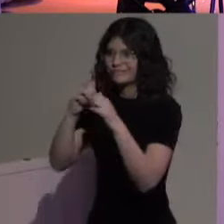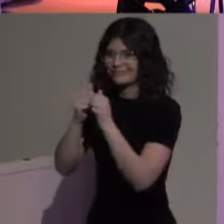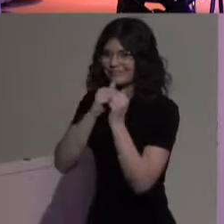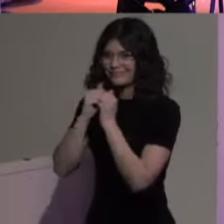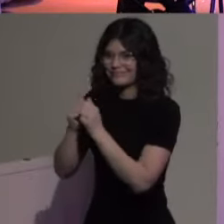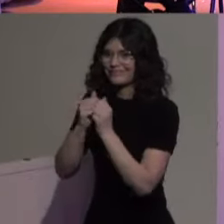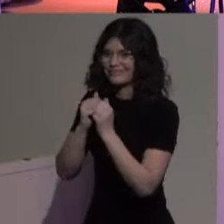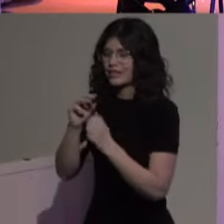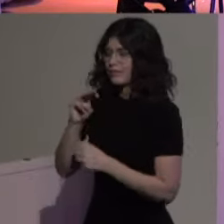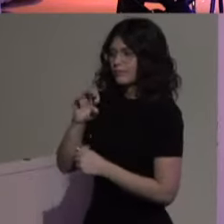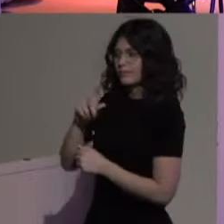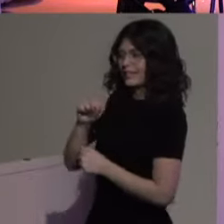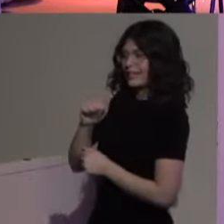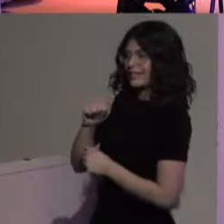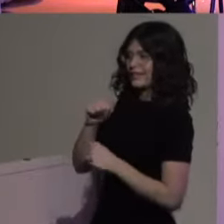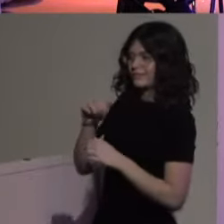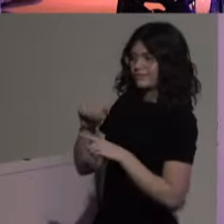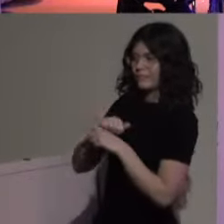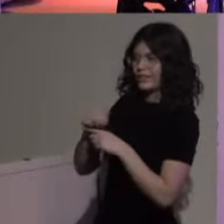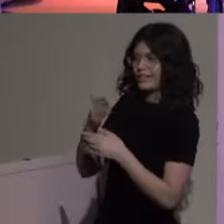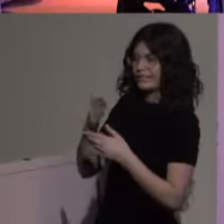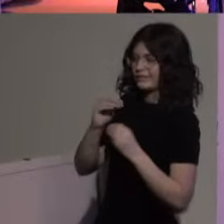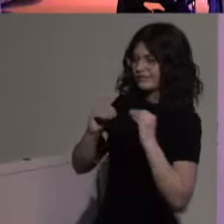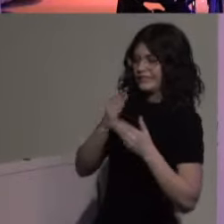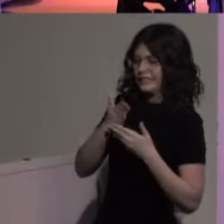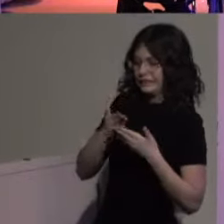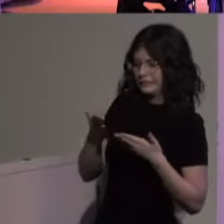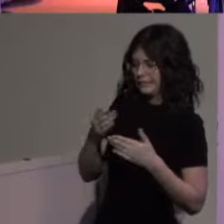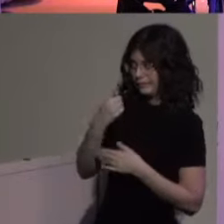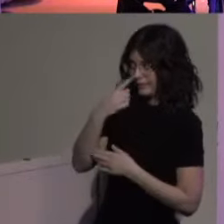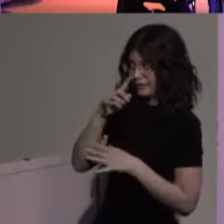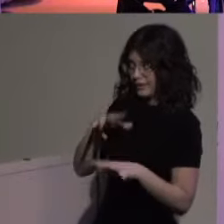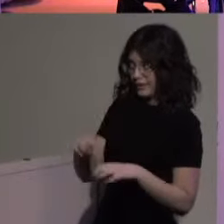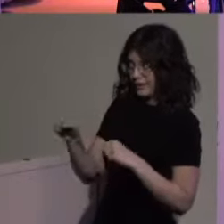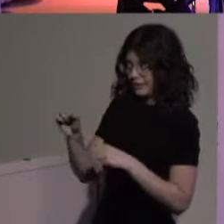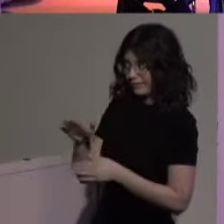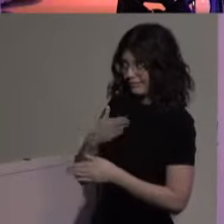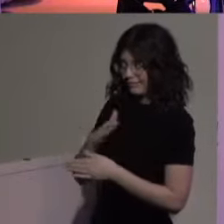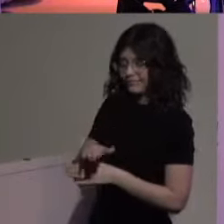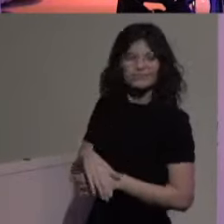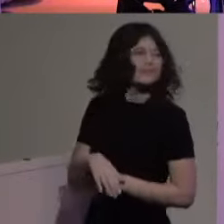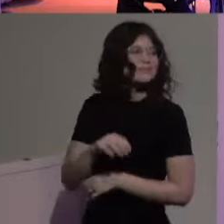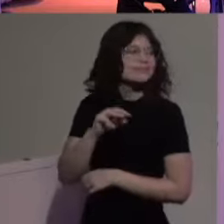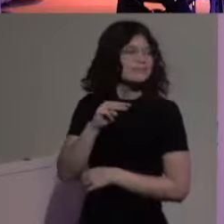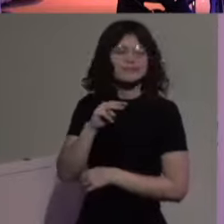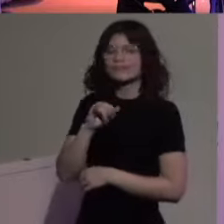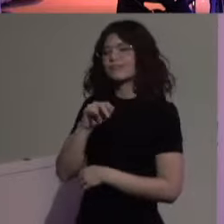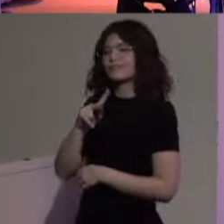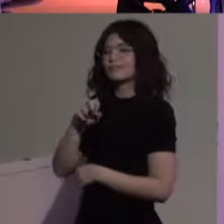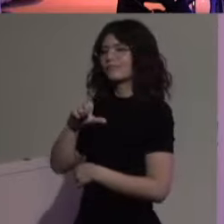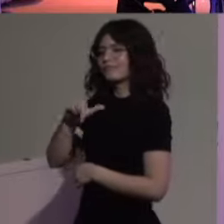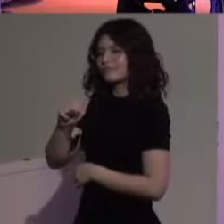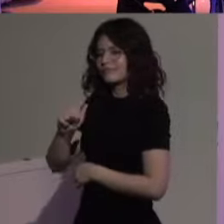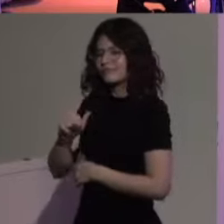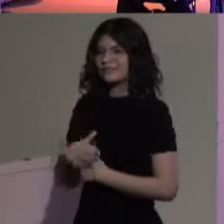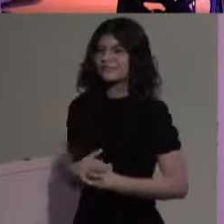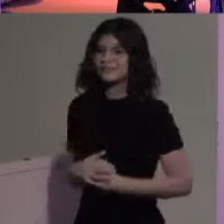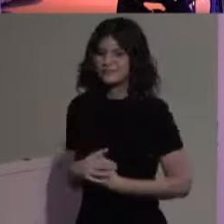going wrong right now. Do you mind taking over teaching the song? No. Okay. So Michaela's mic.